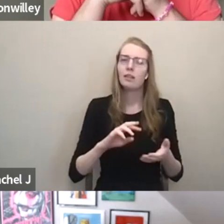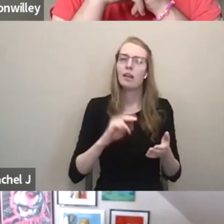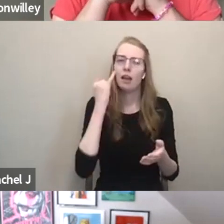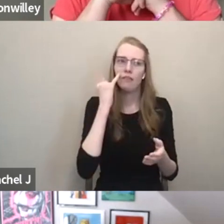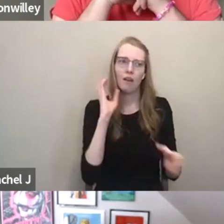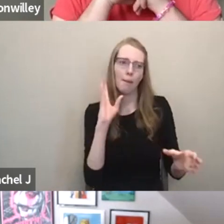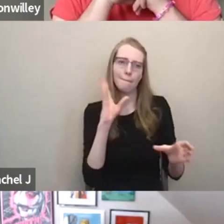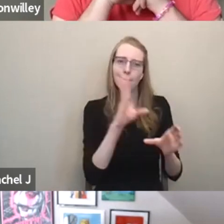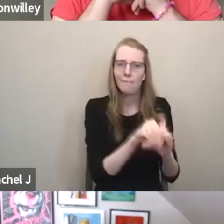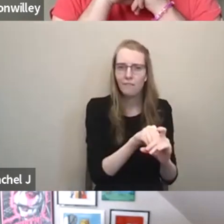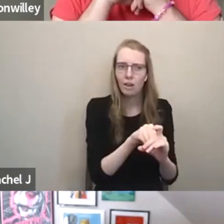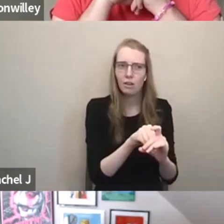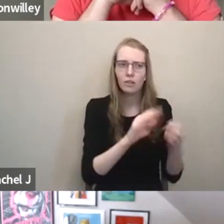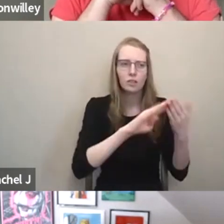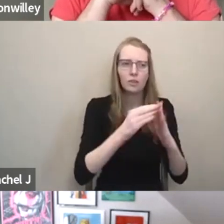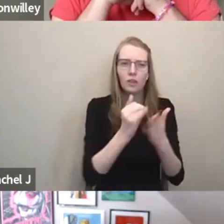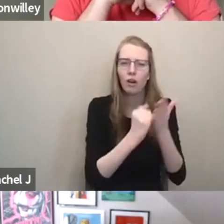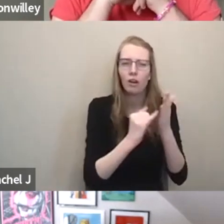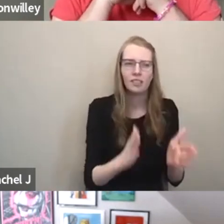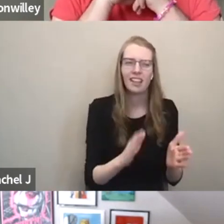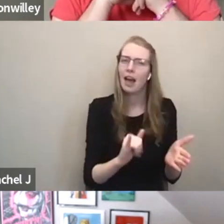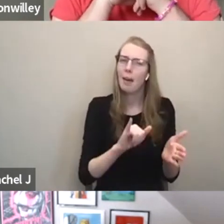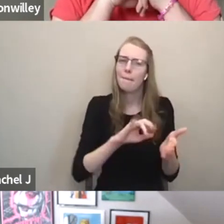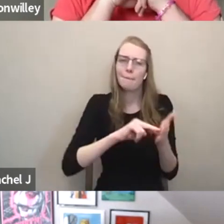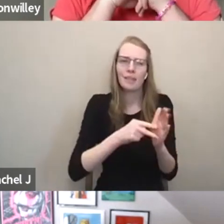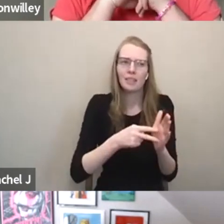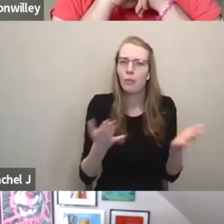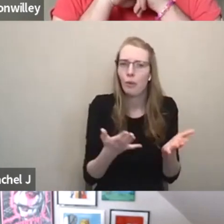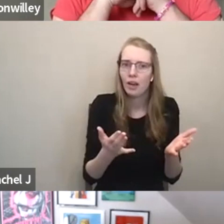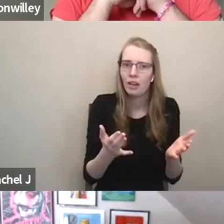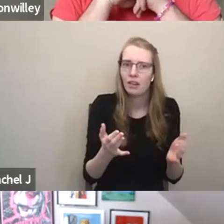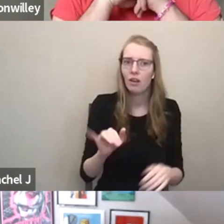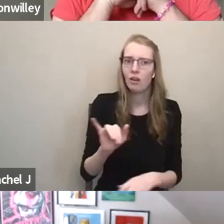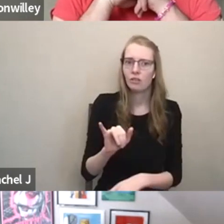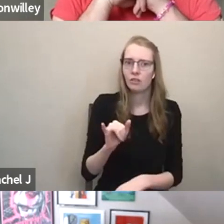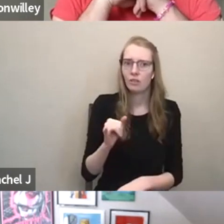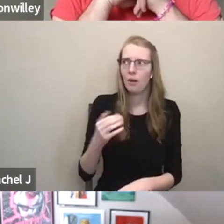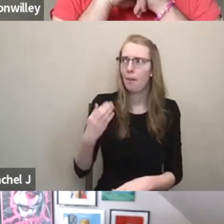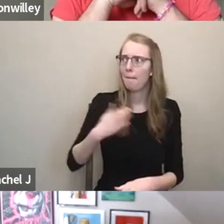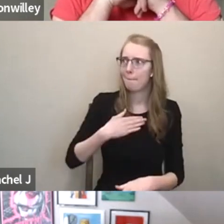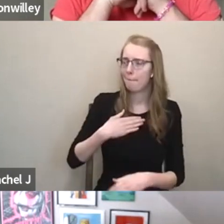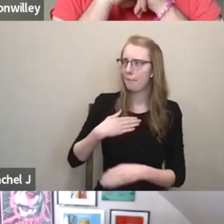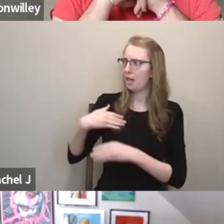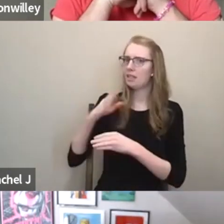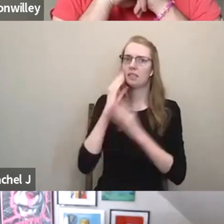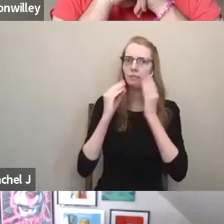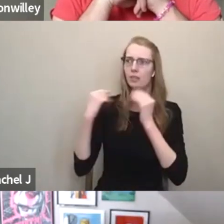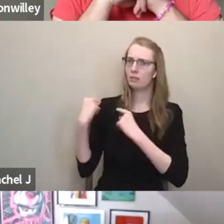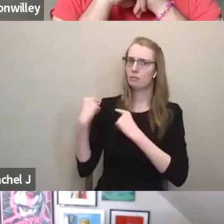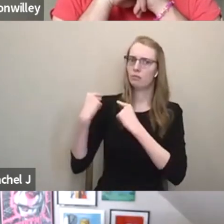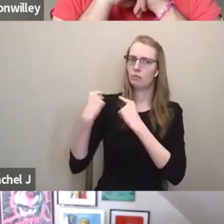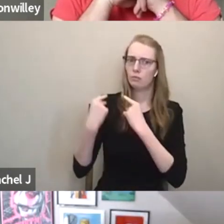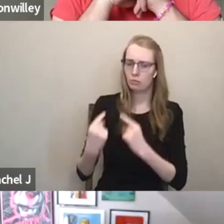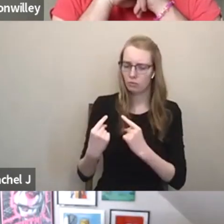what my path is as an artist in my career in order to be able to kind of like acknowledge and respect my